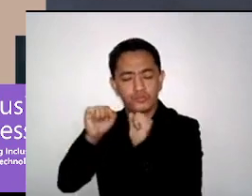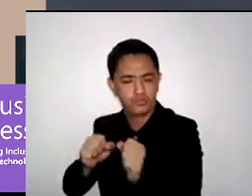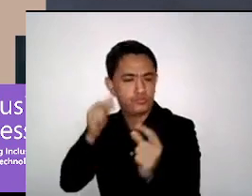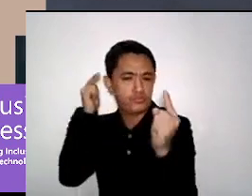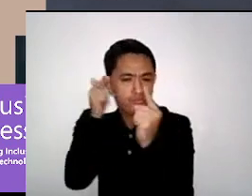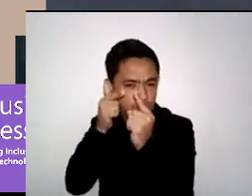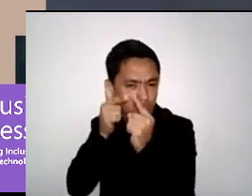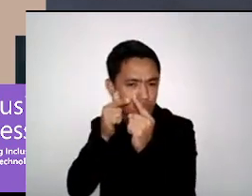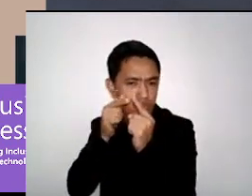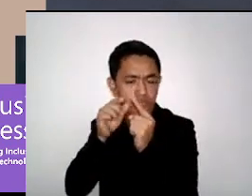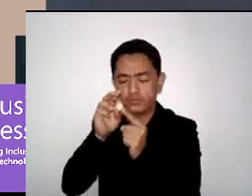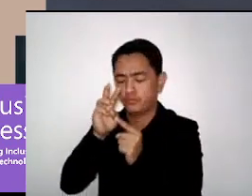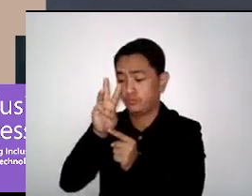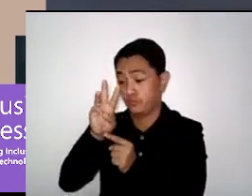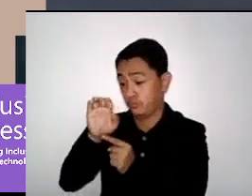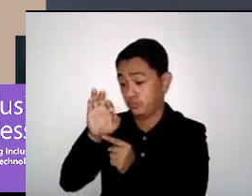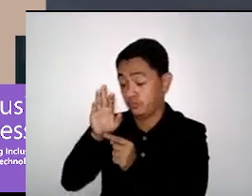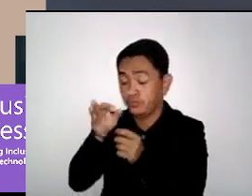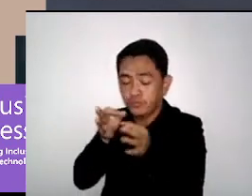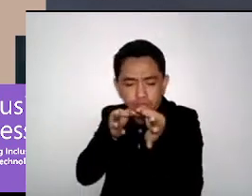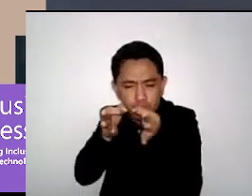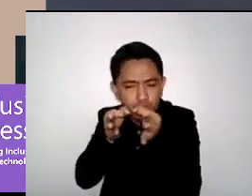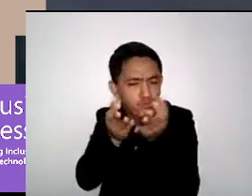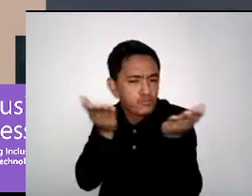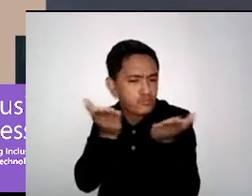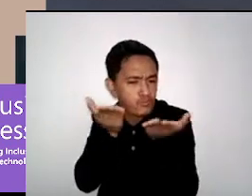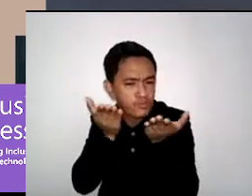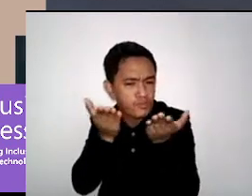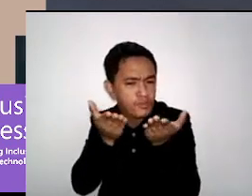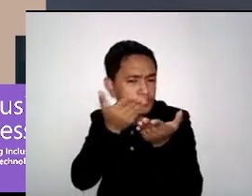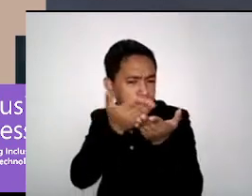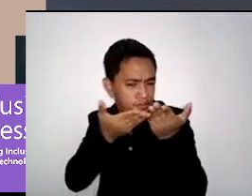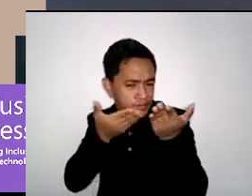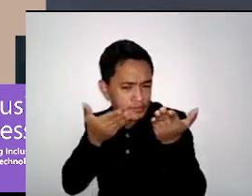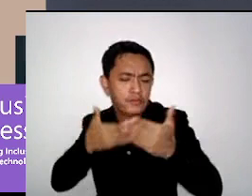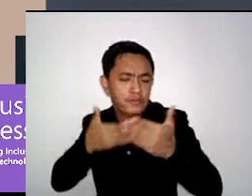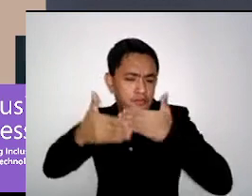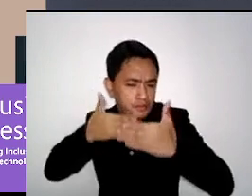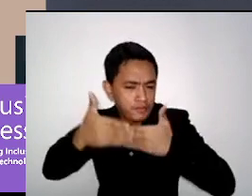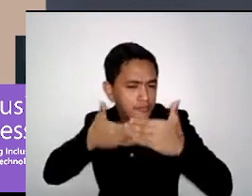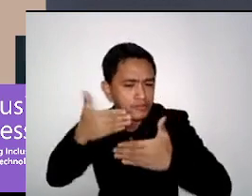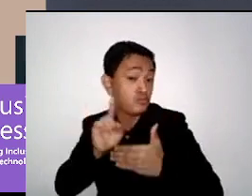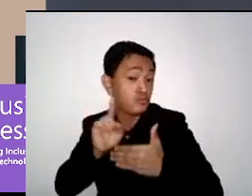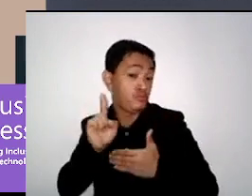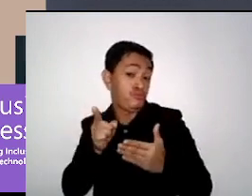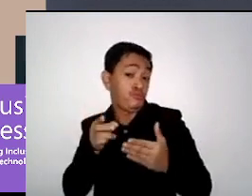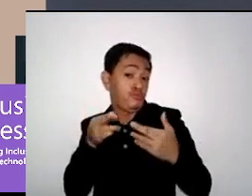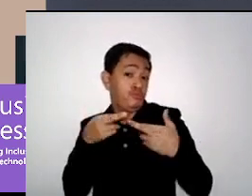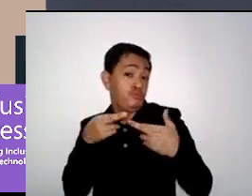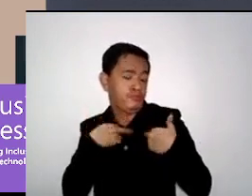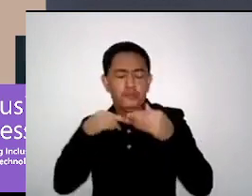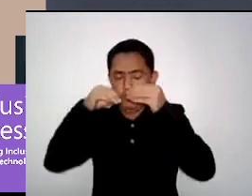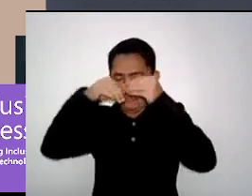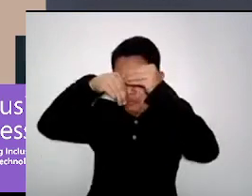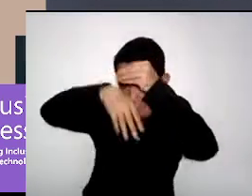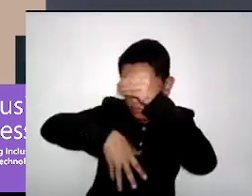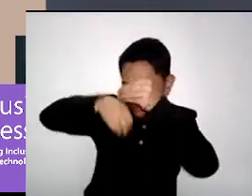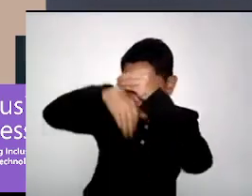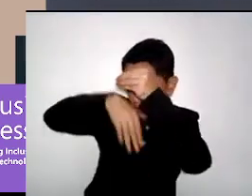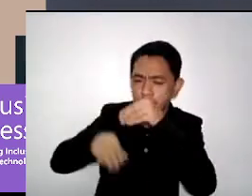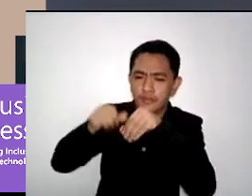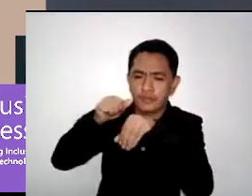and explain where in the components and processes of literacy break down, which affect the performance of